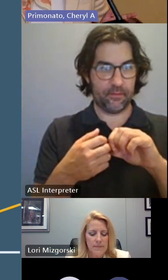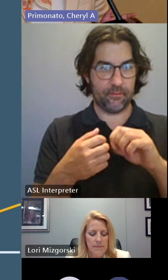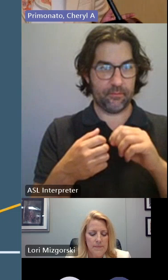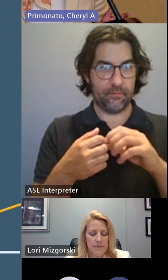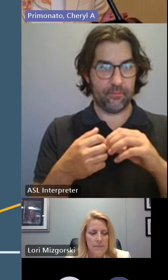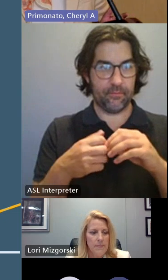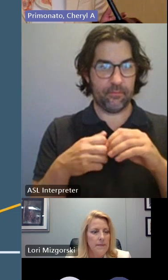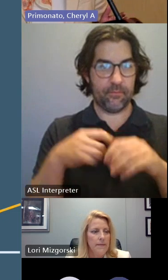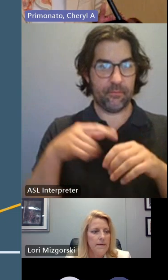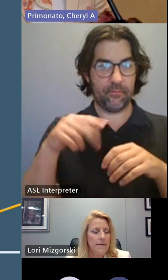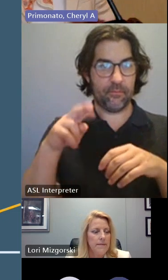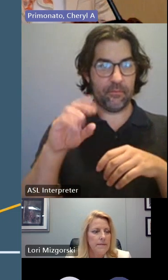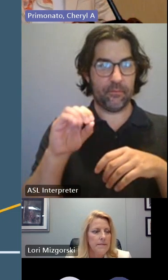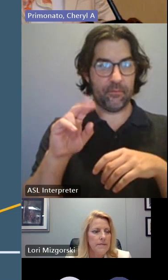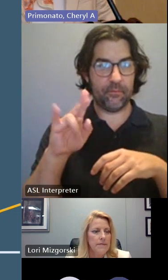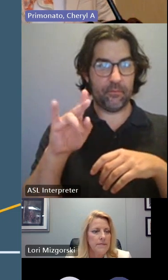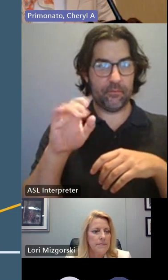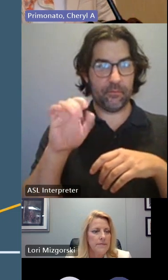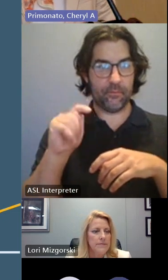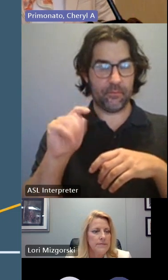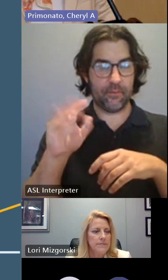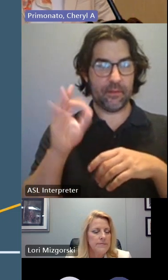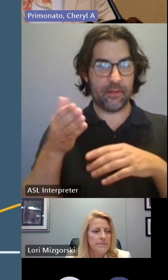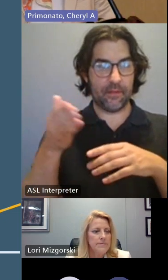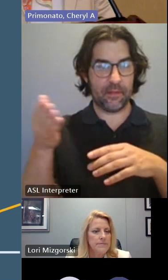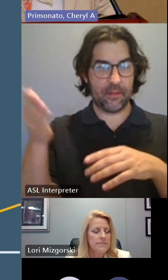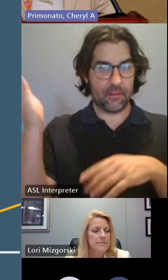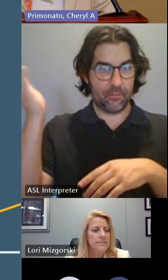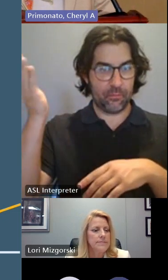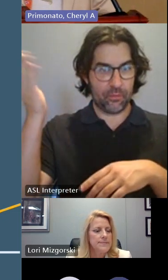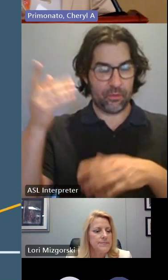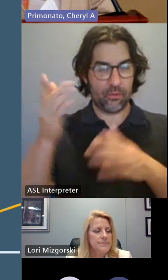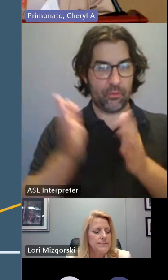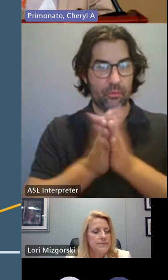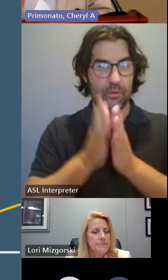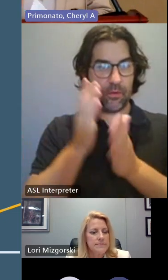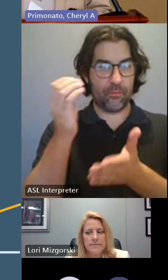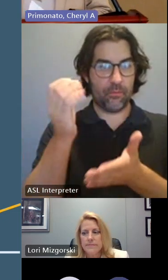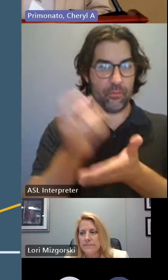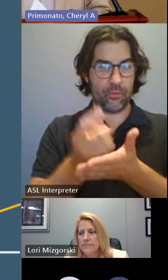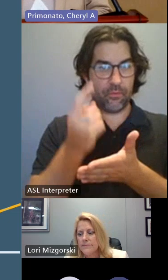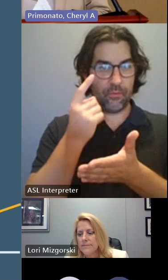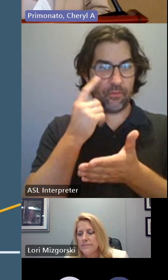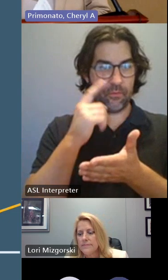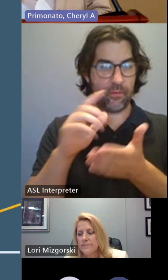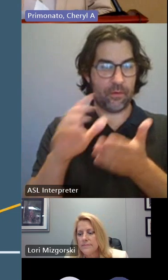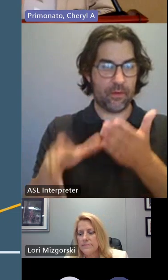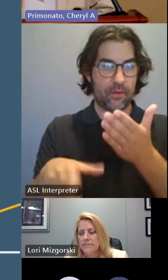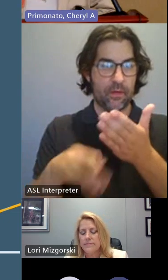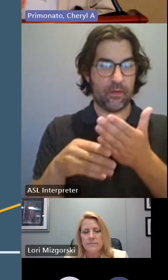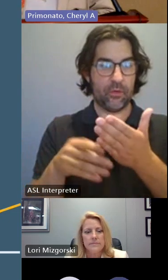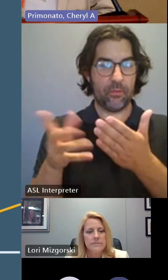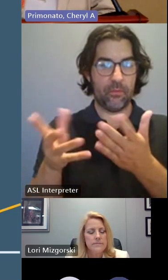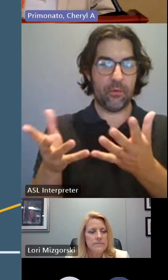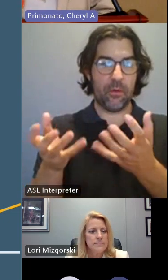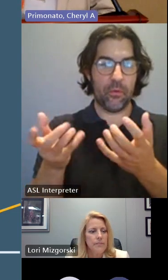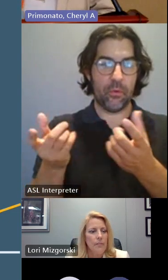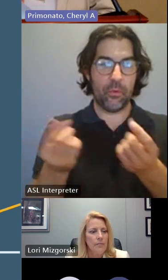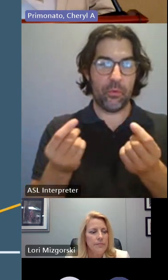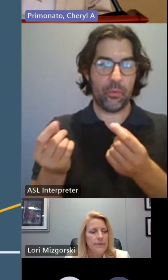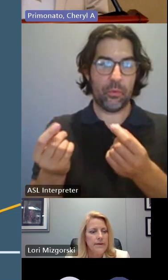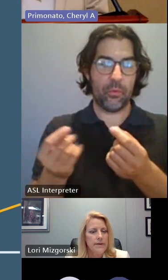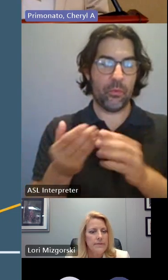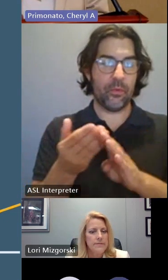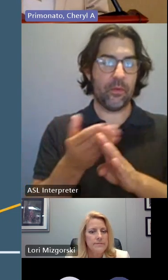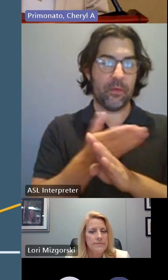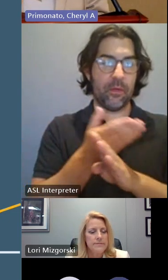9 items to present today to request approval. In addition, Madam Chair, I wanted to preference it